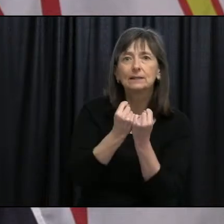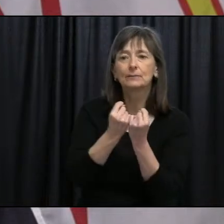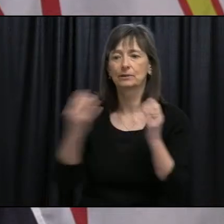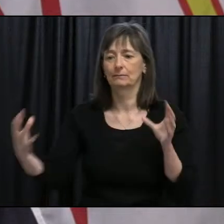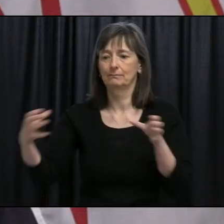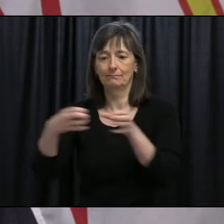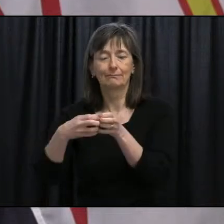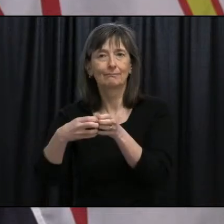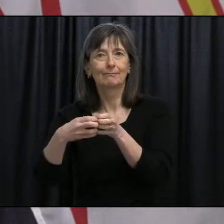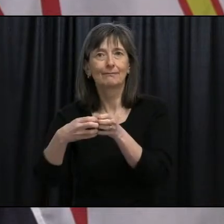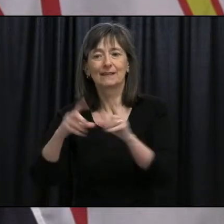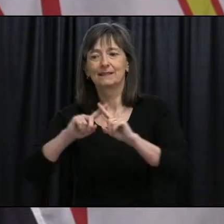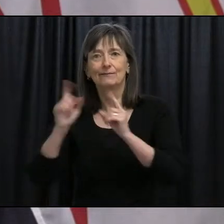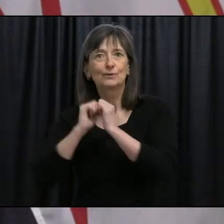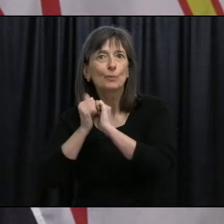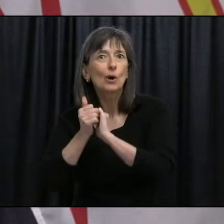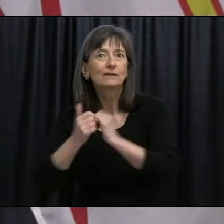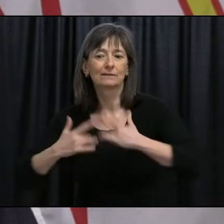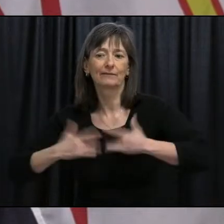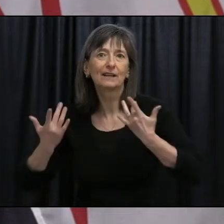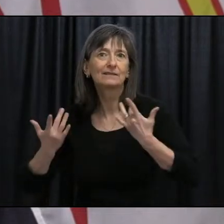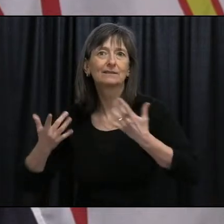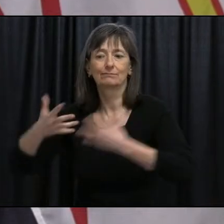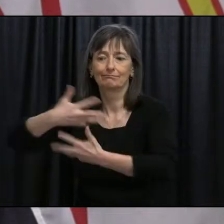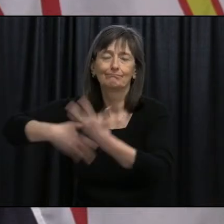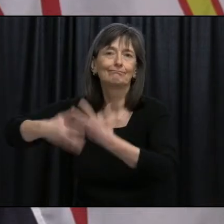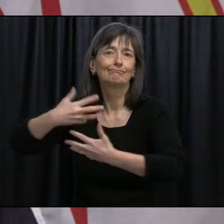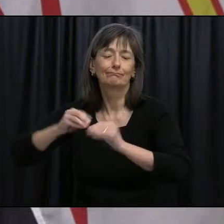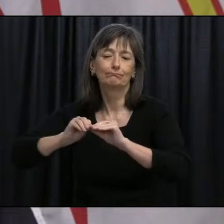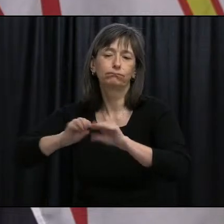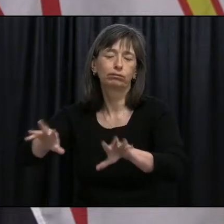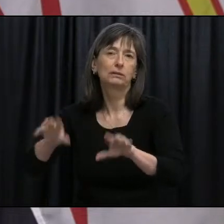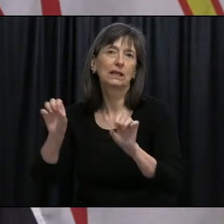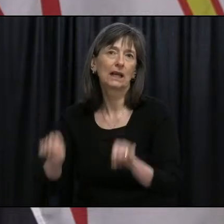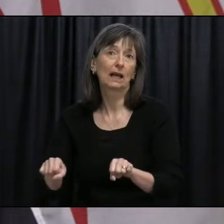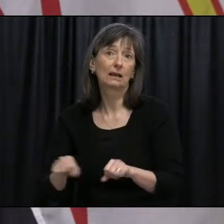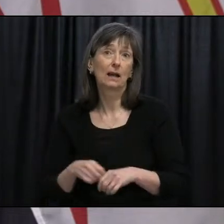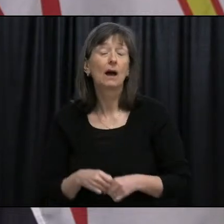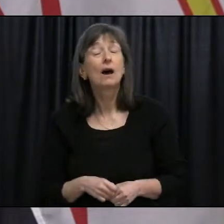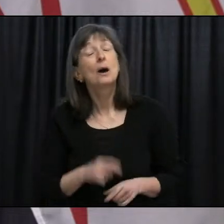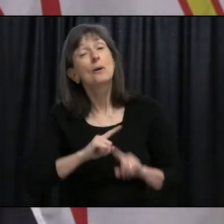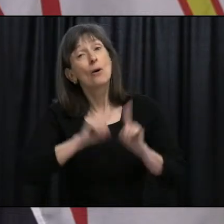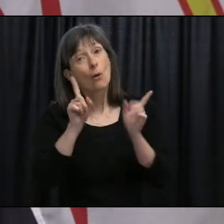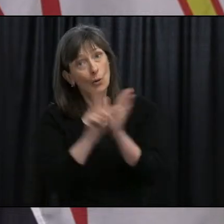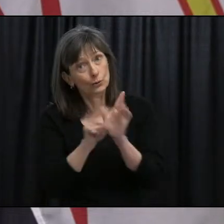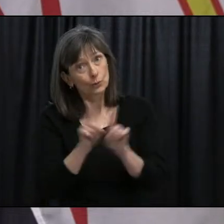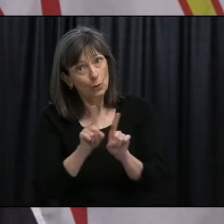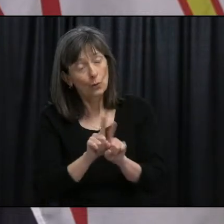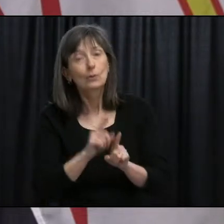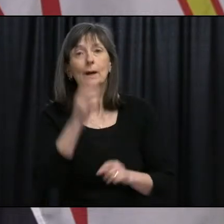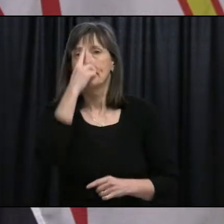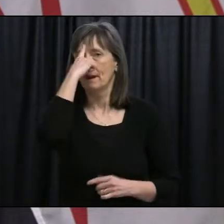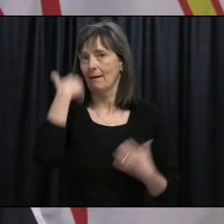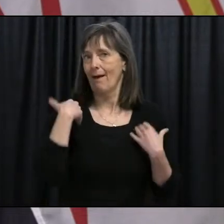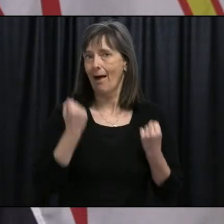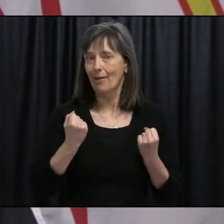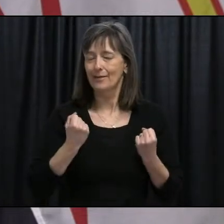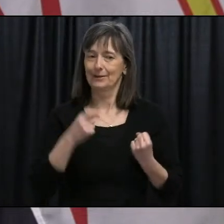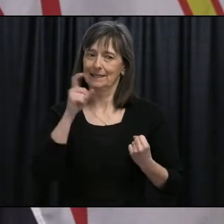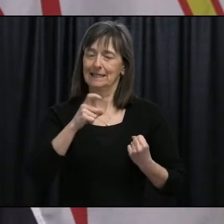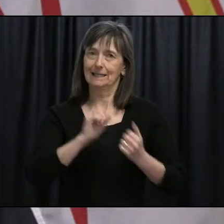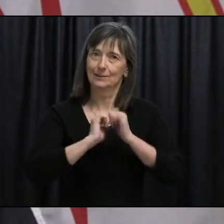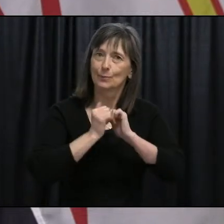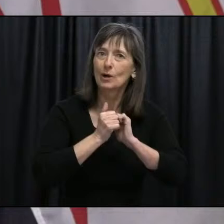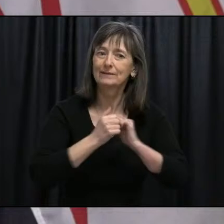sports and activities. We recognize the importance of sport and other activities in the health, both mental and physical, of the